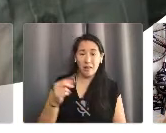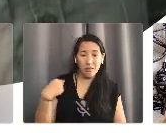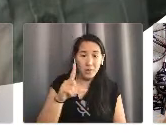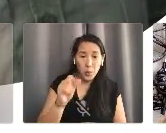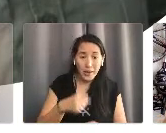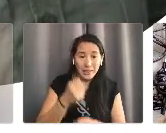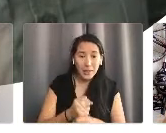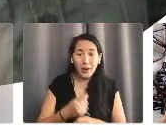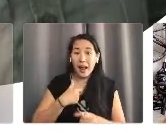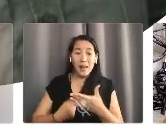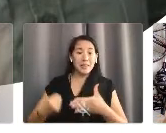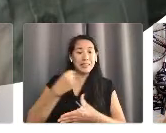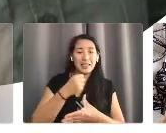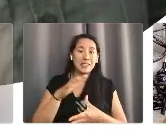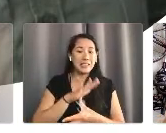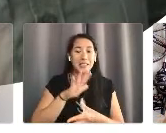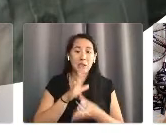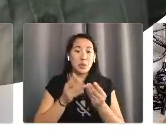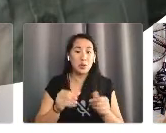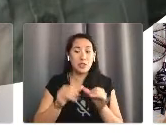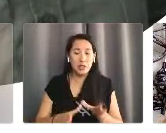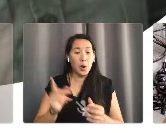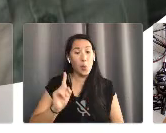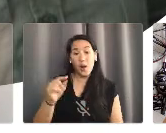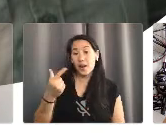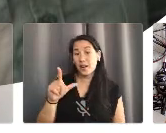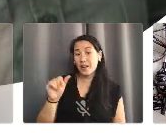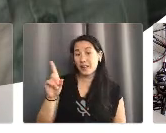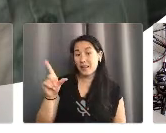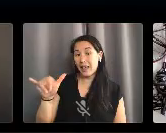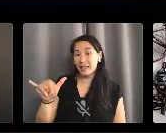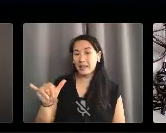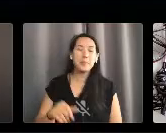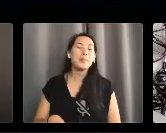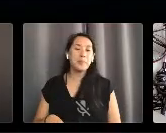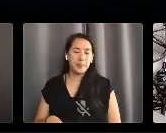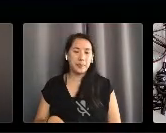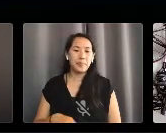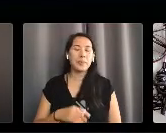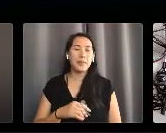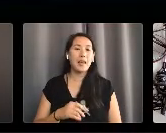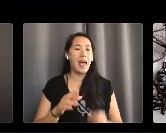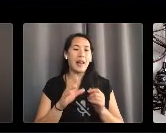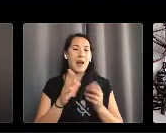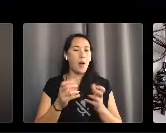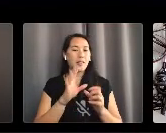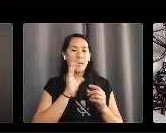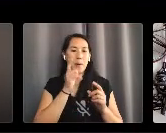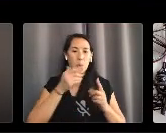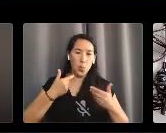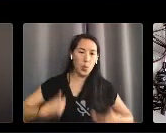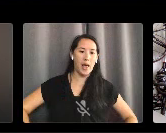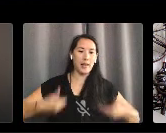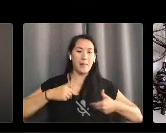senior solutions engineer at Gladly. And to personalize this experience, I want to share a little bit about the sum of my parts. Essentially, the 3